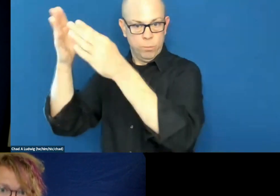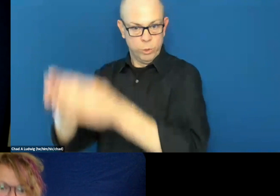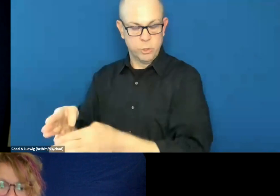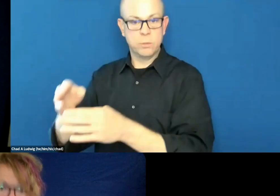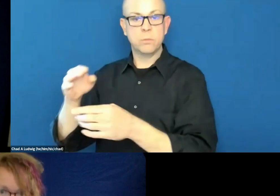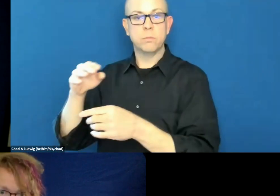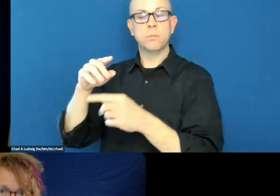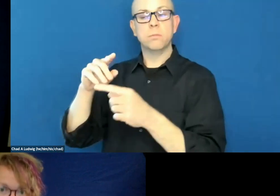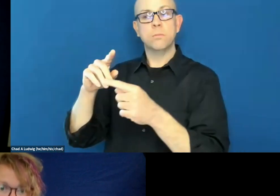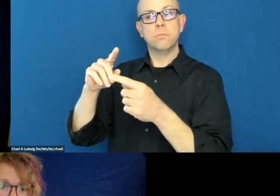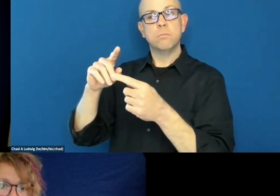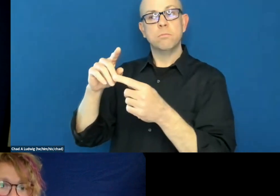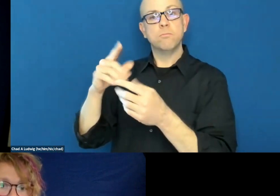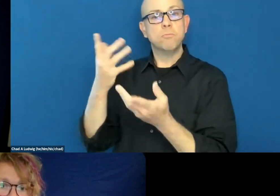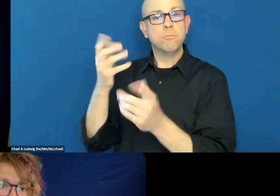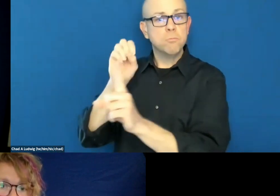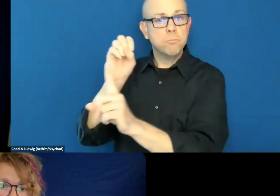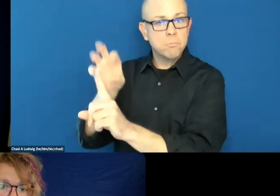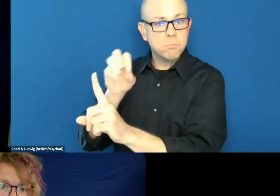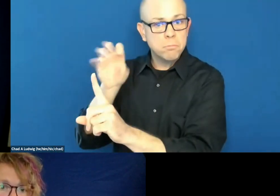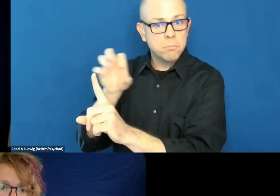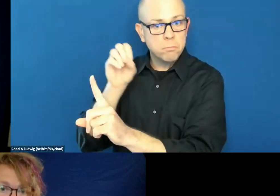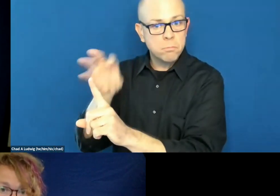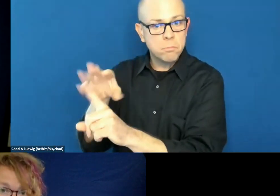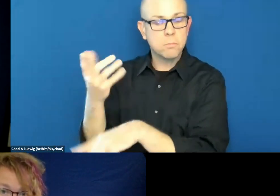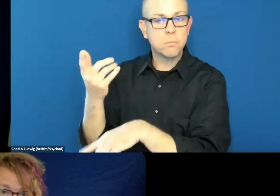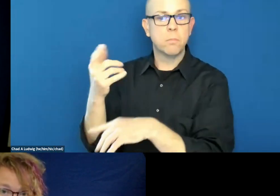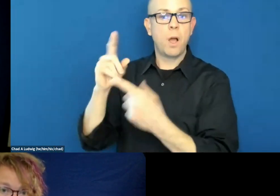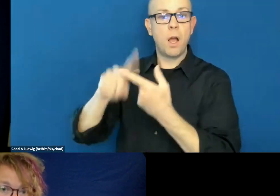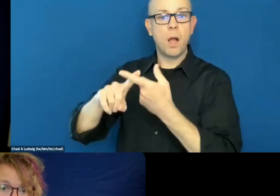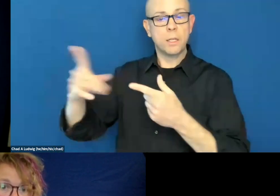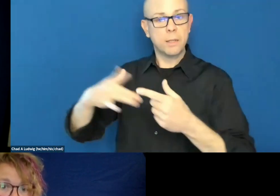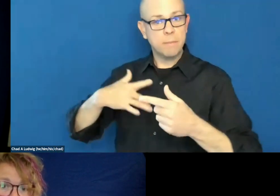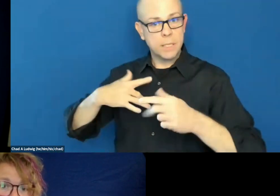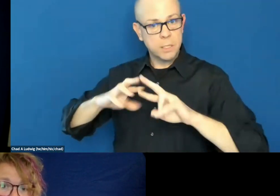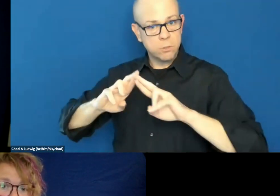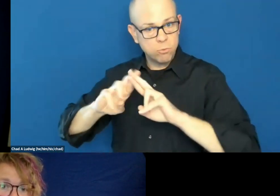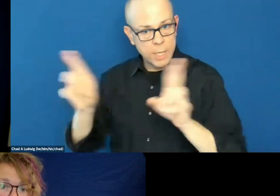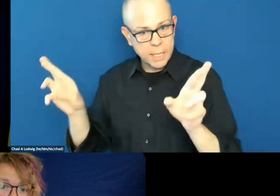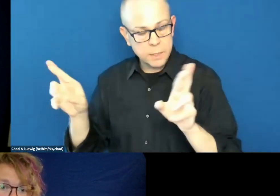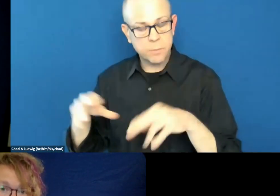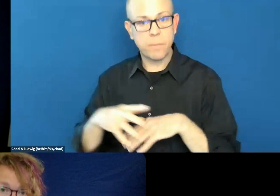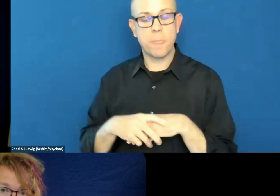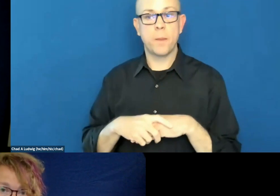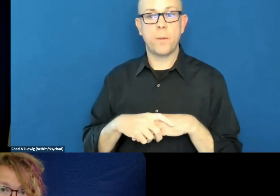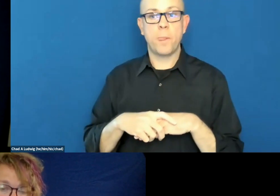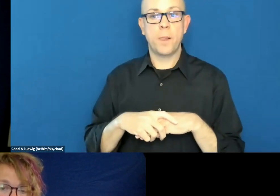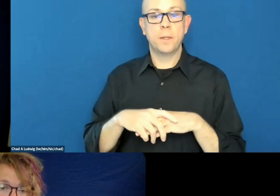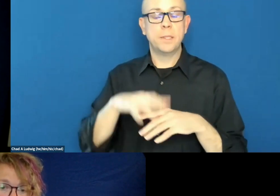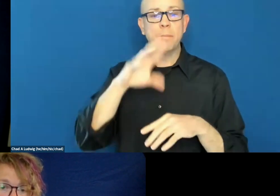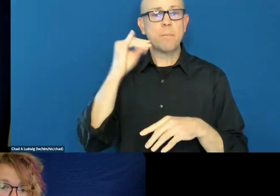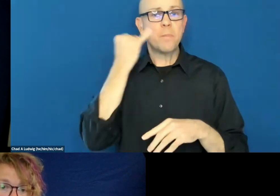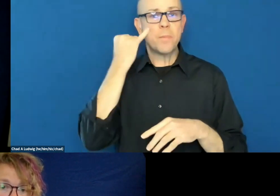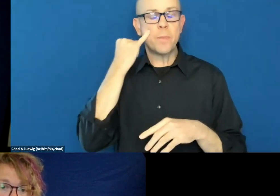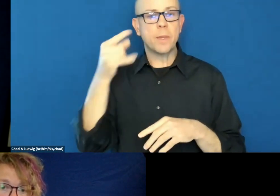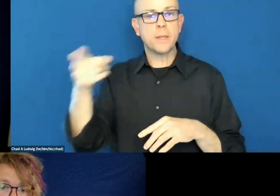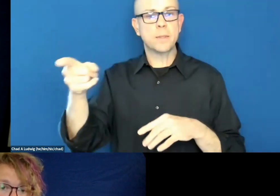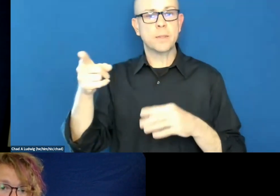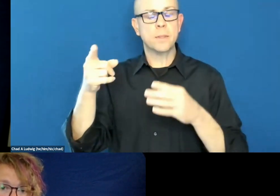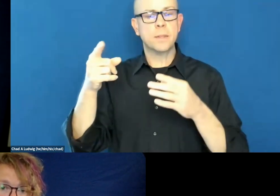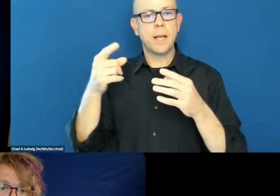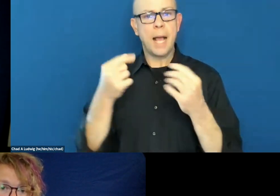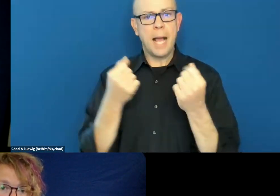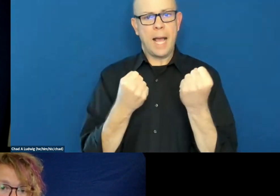they want to then provide it to another individual, that's fine as well. And, give them the information until the crime victim